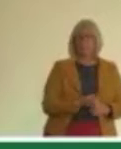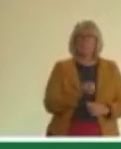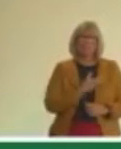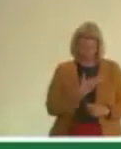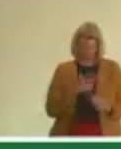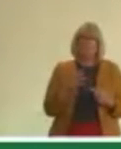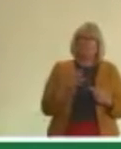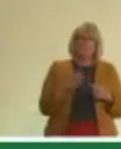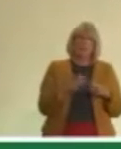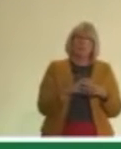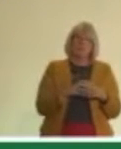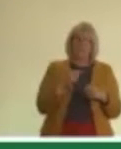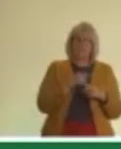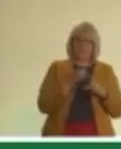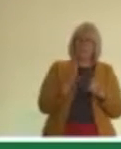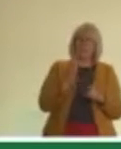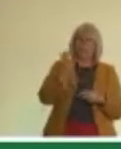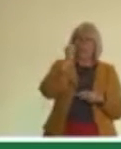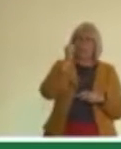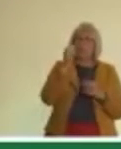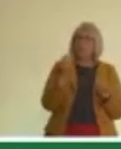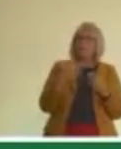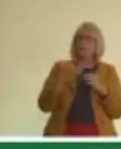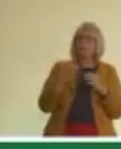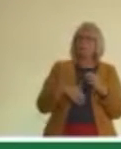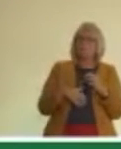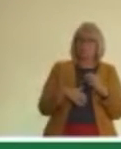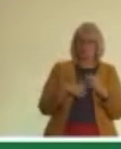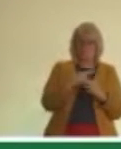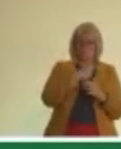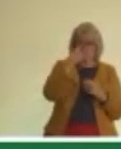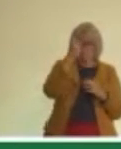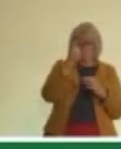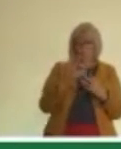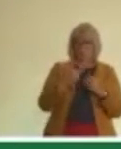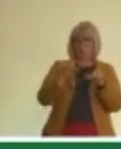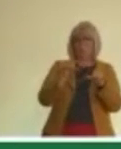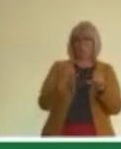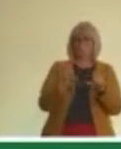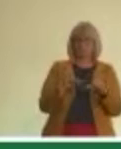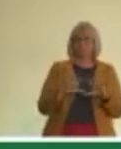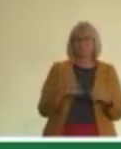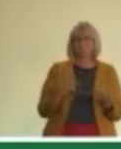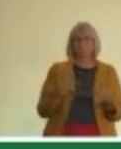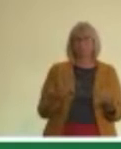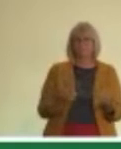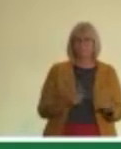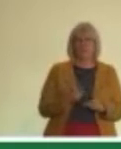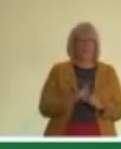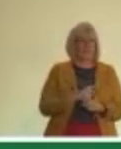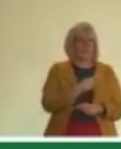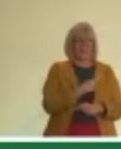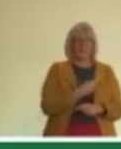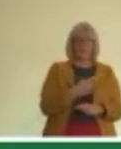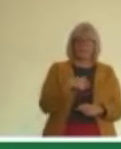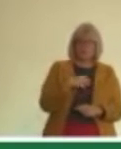broken, but they don't seem to be able to come up with solutions that meet the scale of the challenges. It's like they're afraid, out of